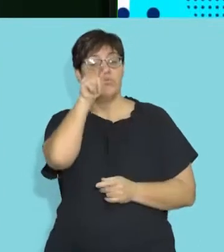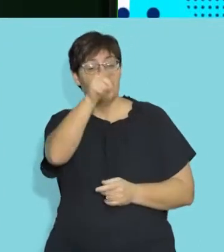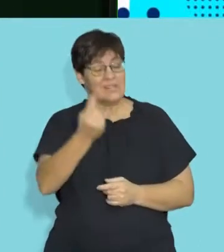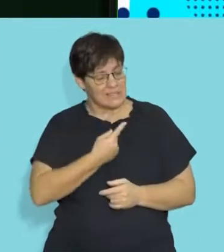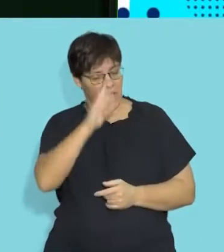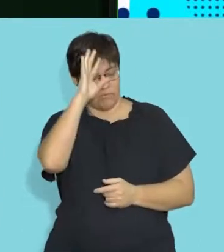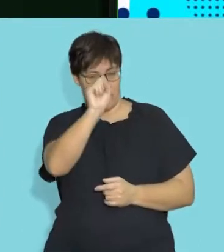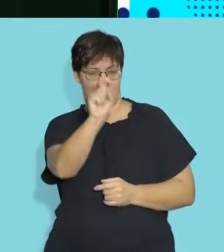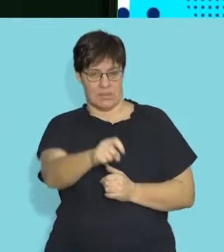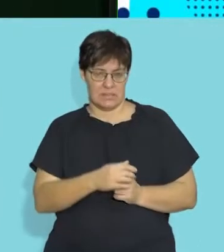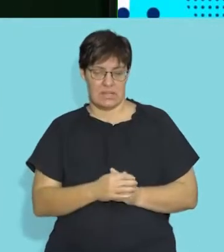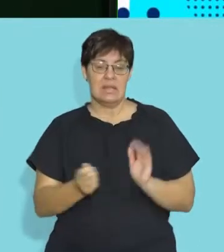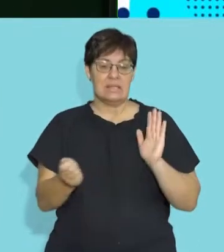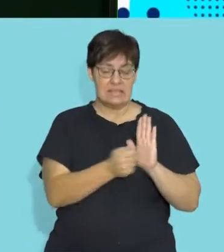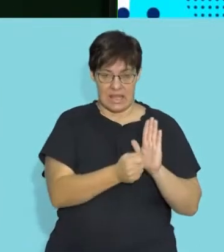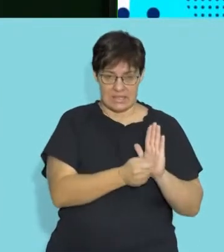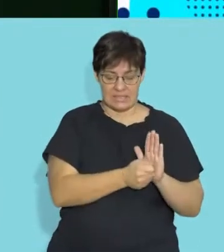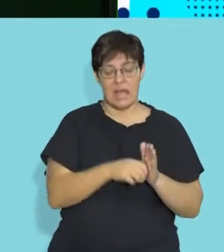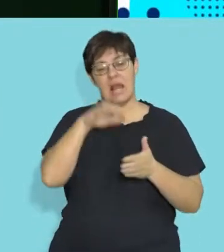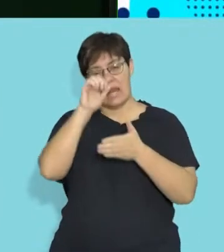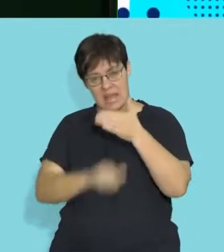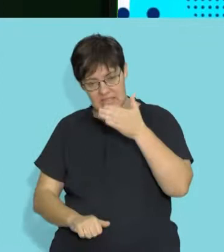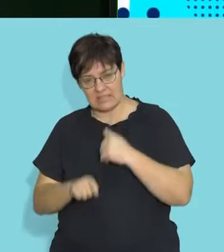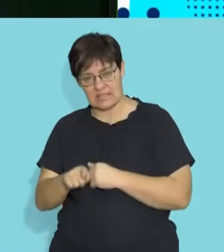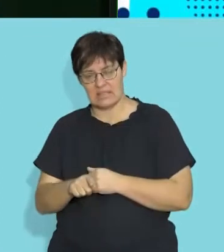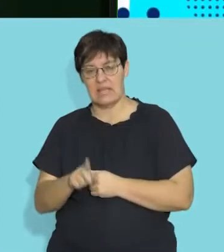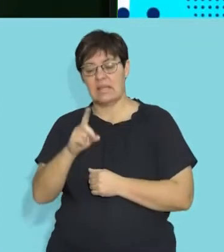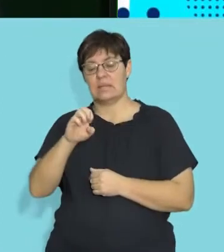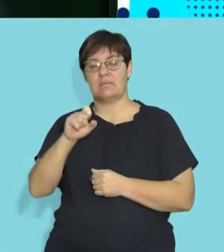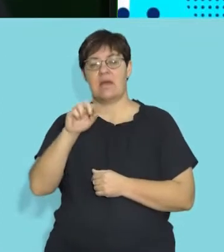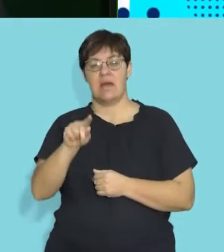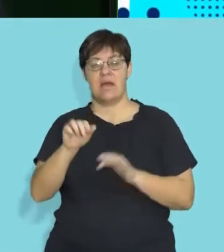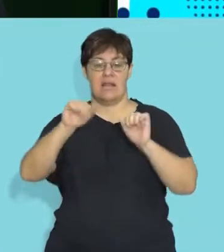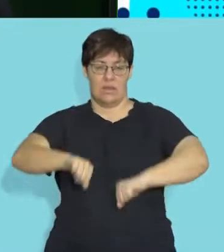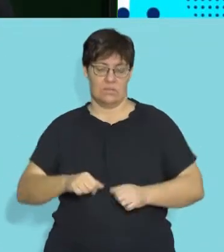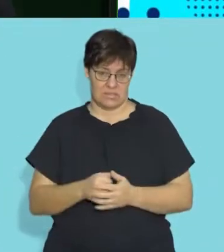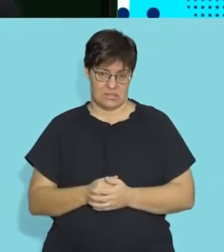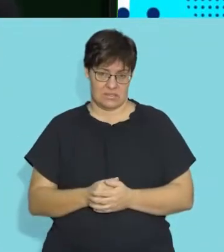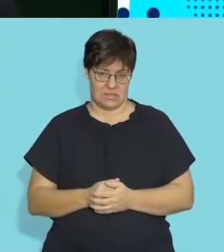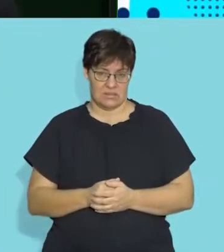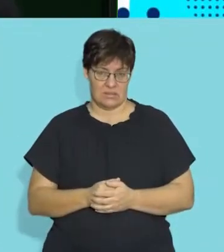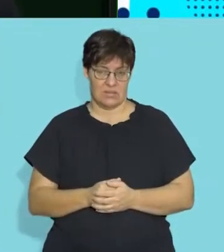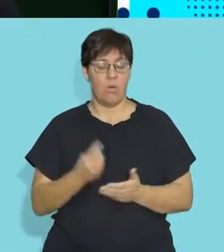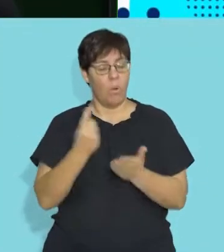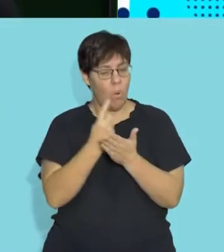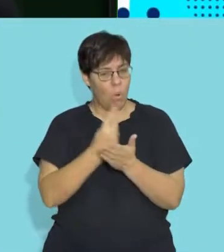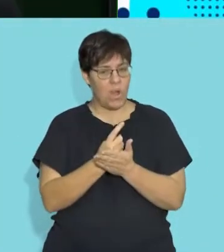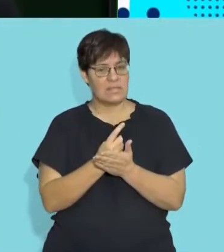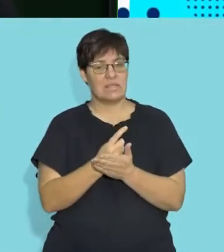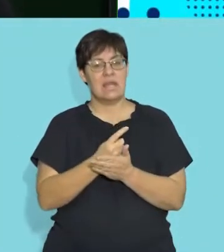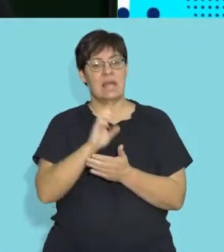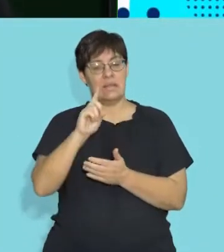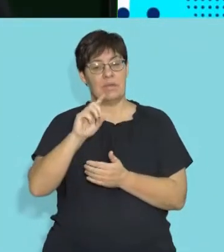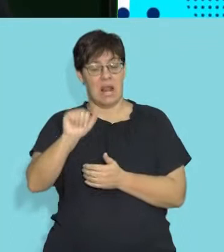Always remember, it's always sales less debtors allowances. Always subtract